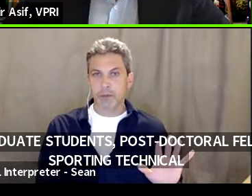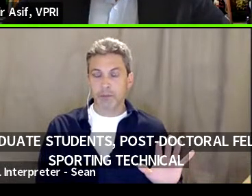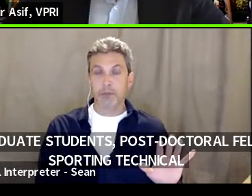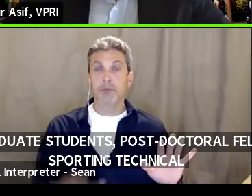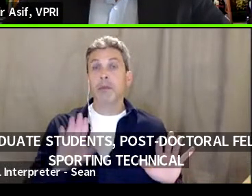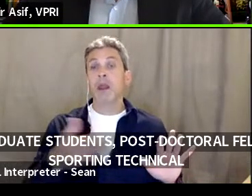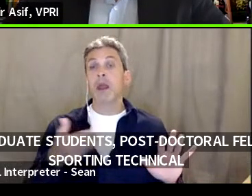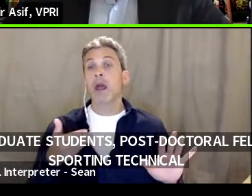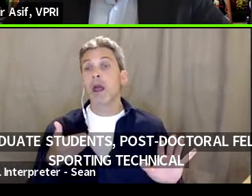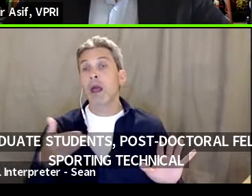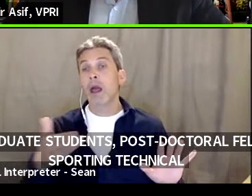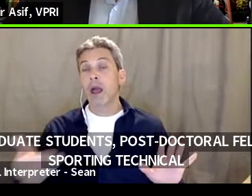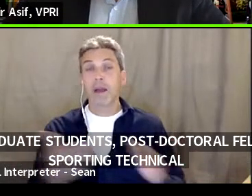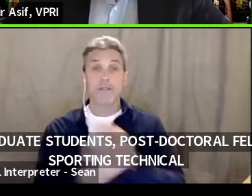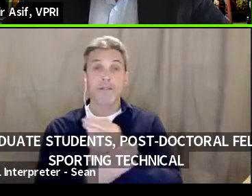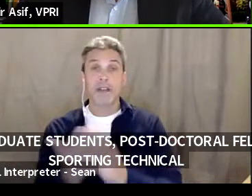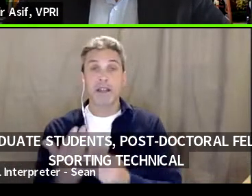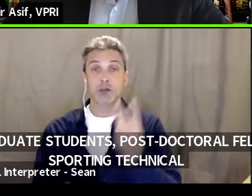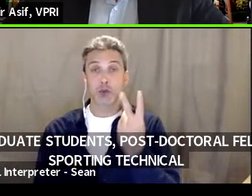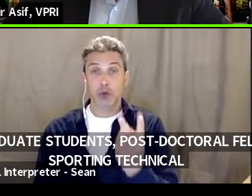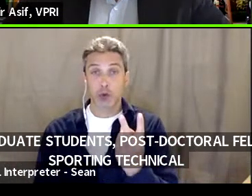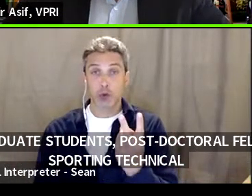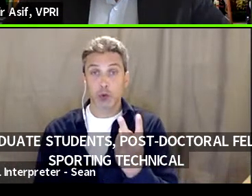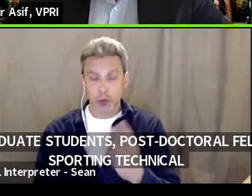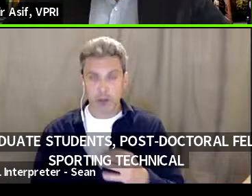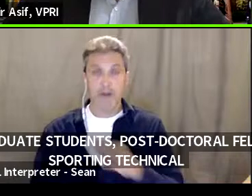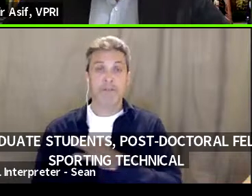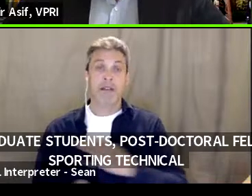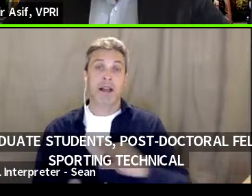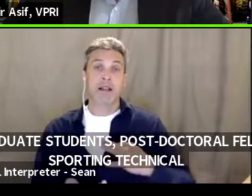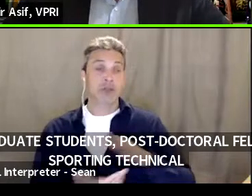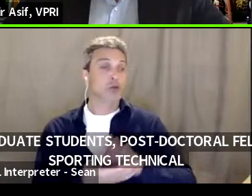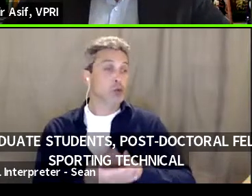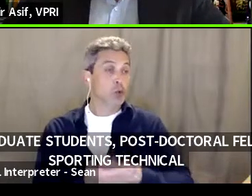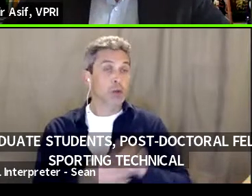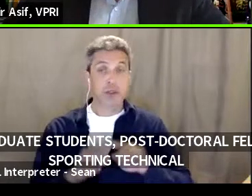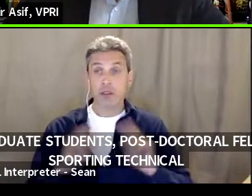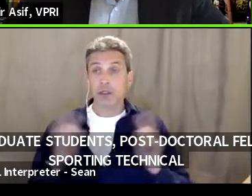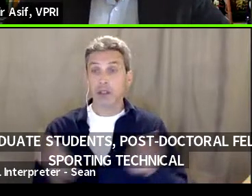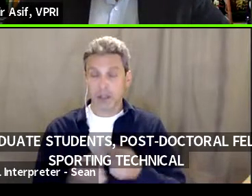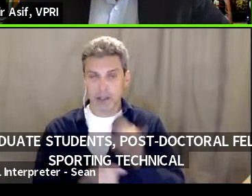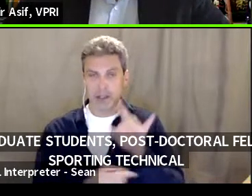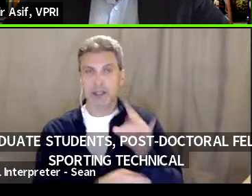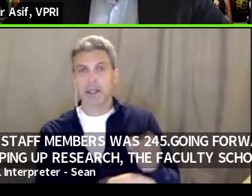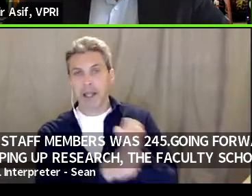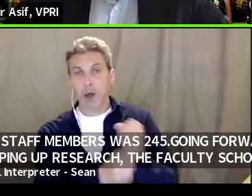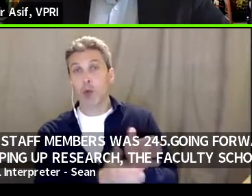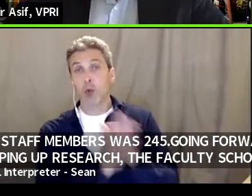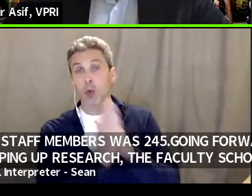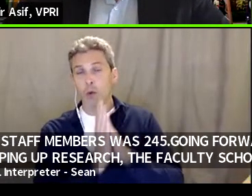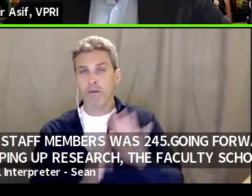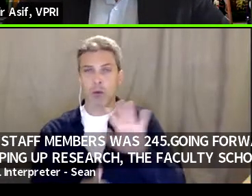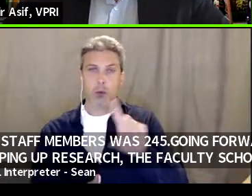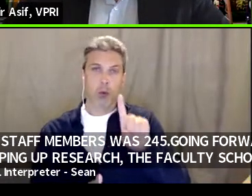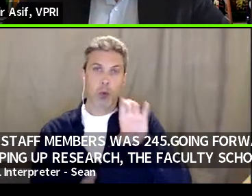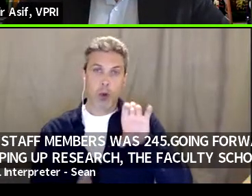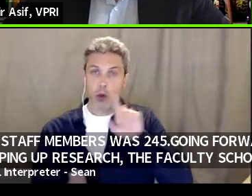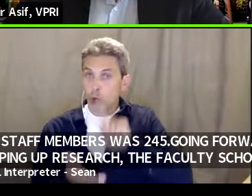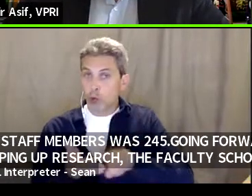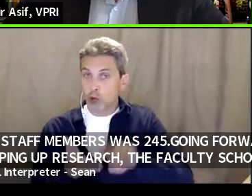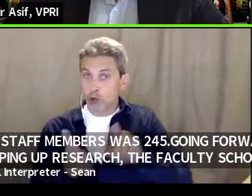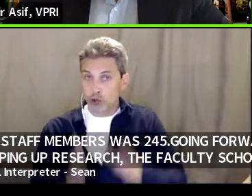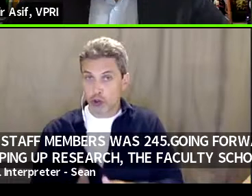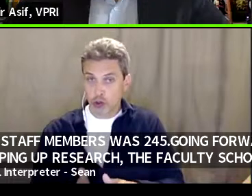Ramping Up Research, the faculty schools have received requests from about 100 researchers for a total of